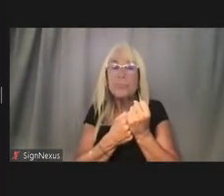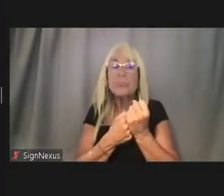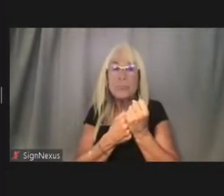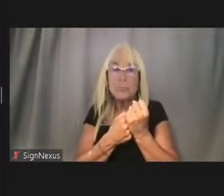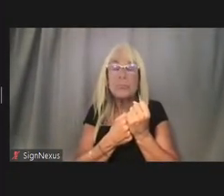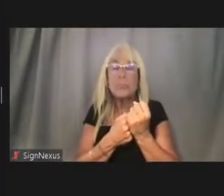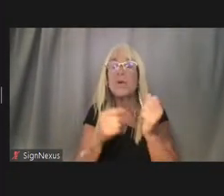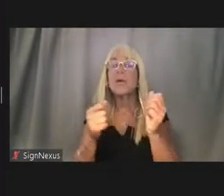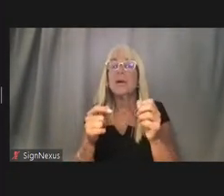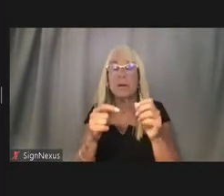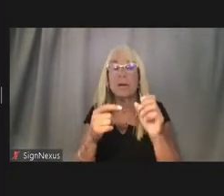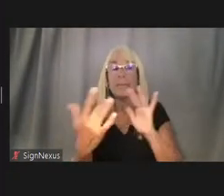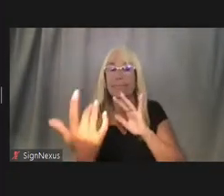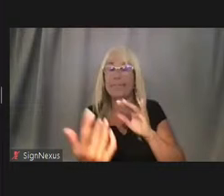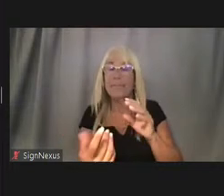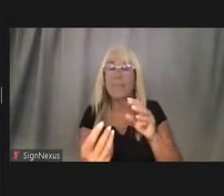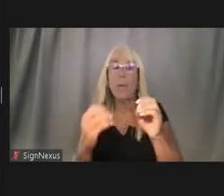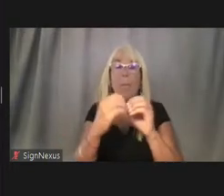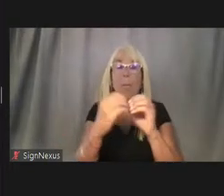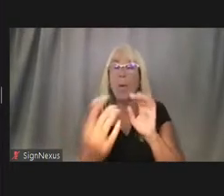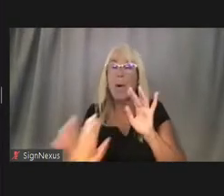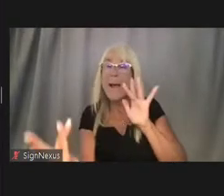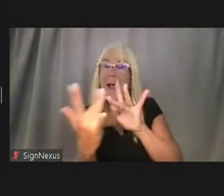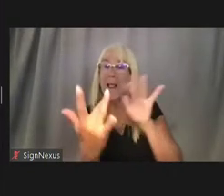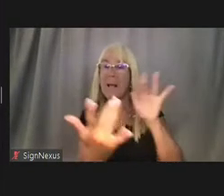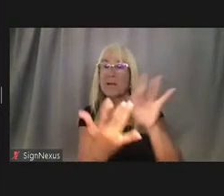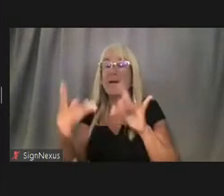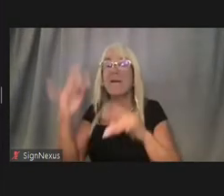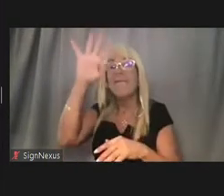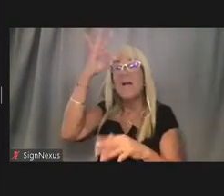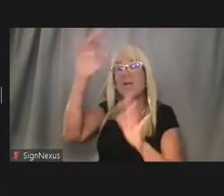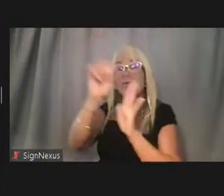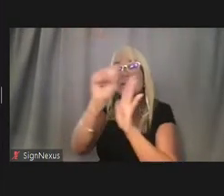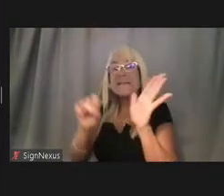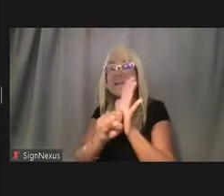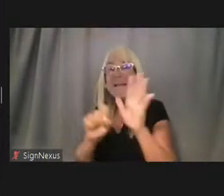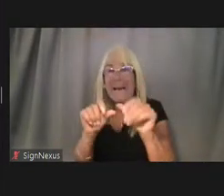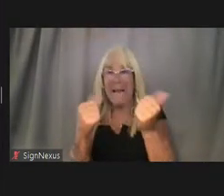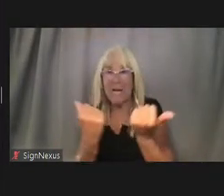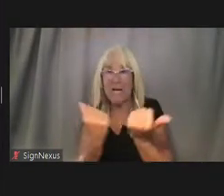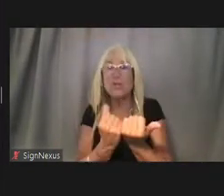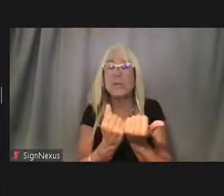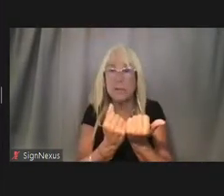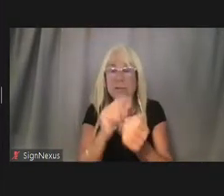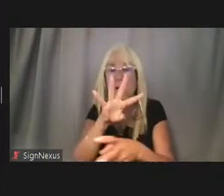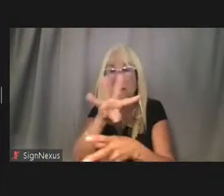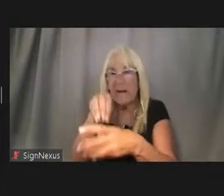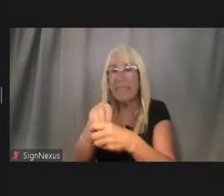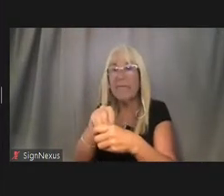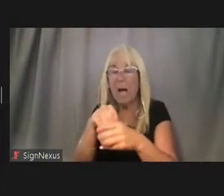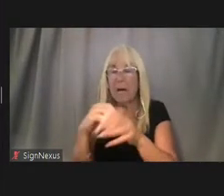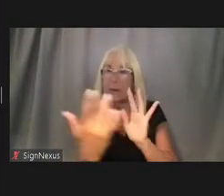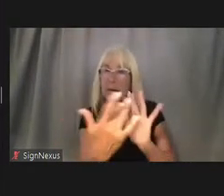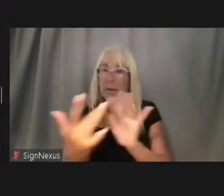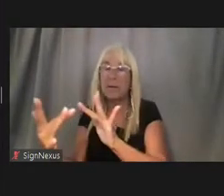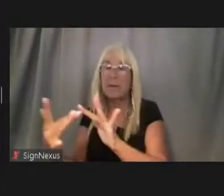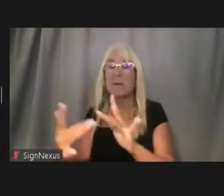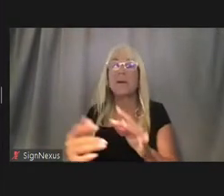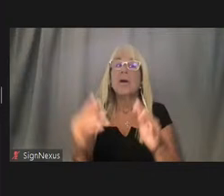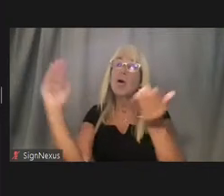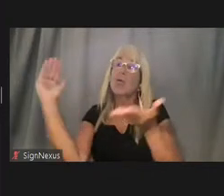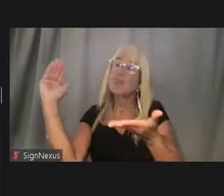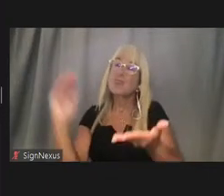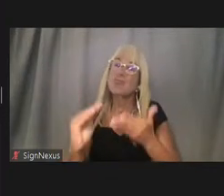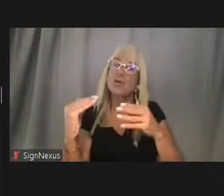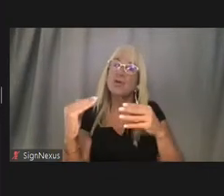federal and state resource agencies the Project's purpose is to reduce traffic congestion in the Manhattan Central business district